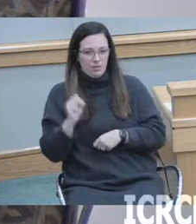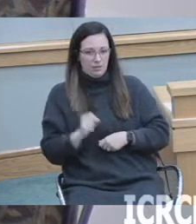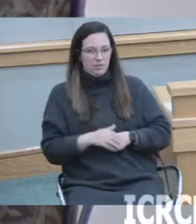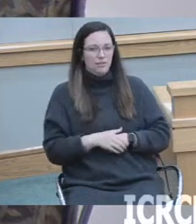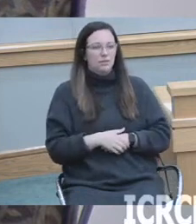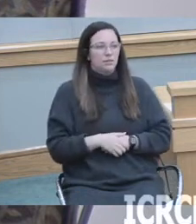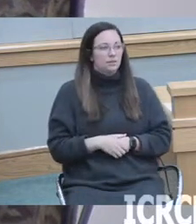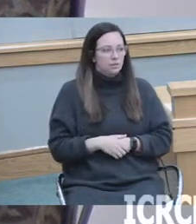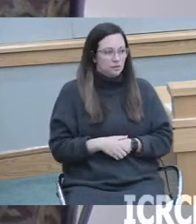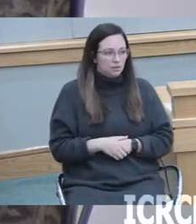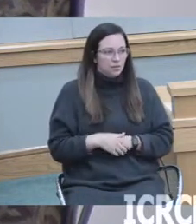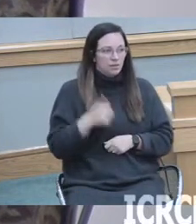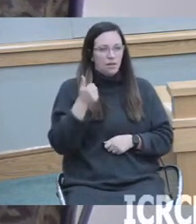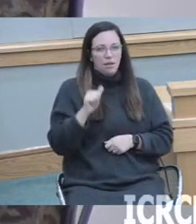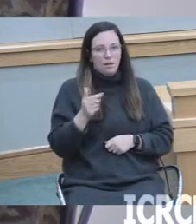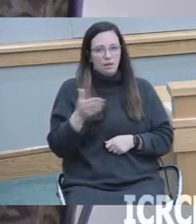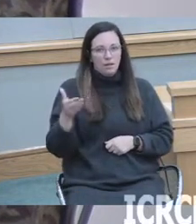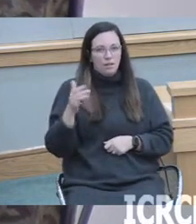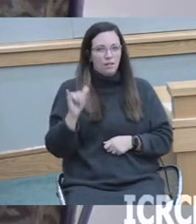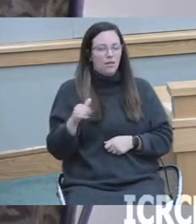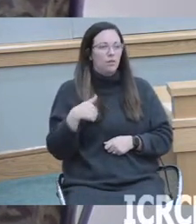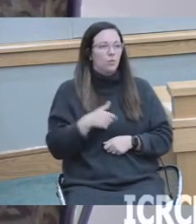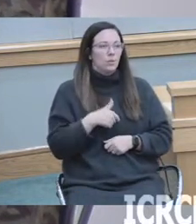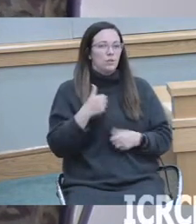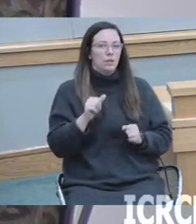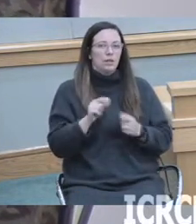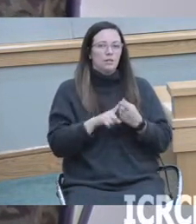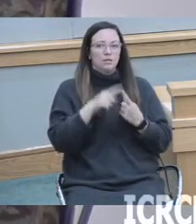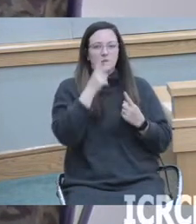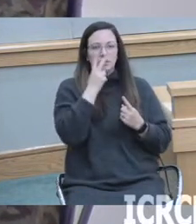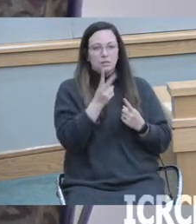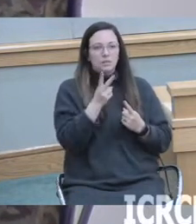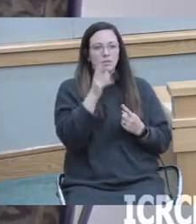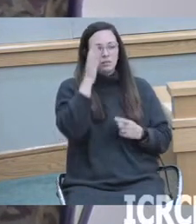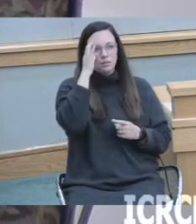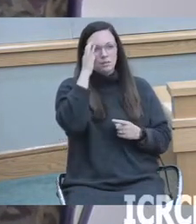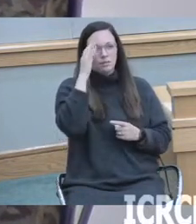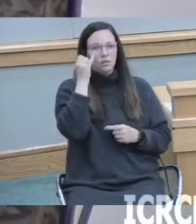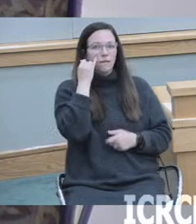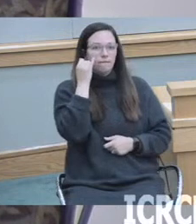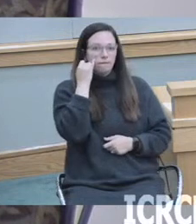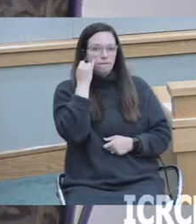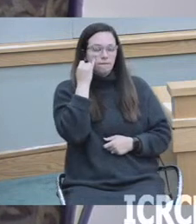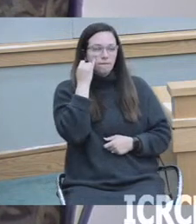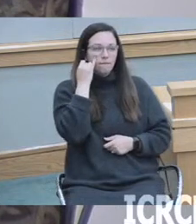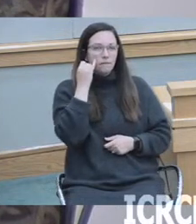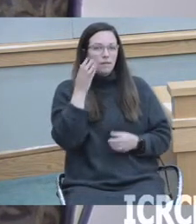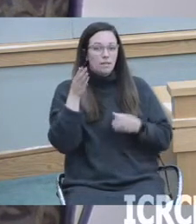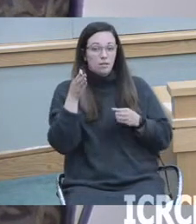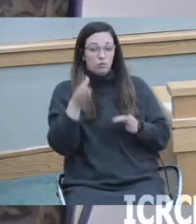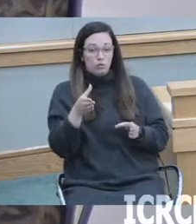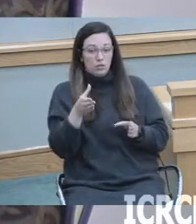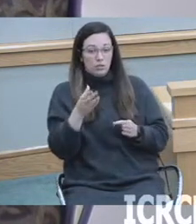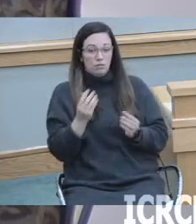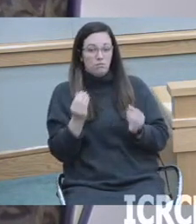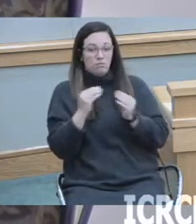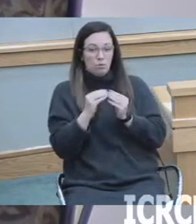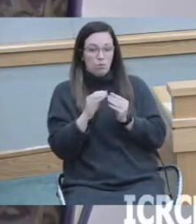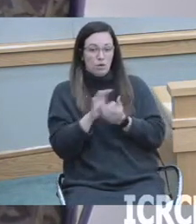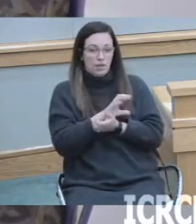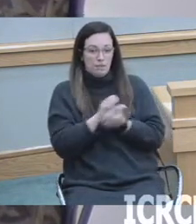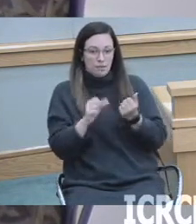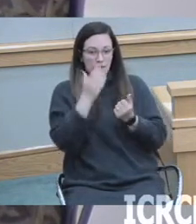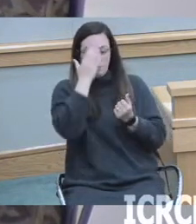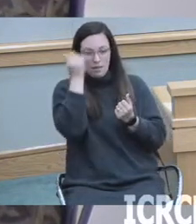So anything that, we're trying to see that if the street gets further damaged because